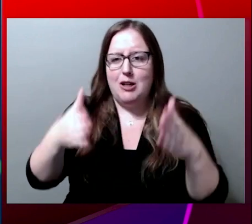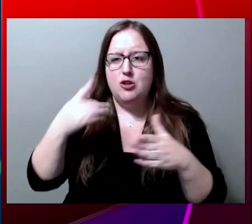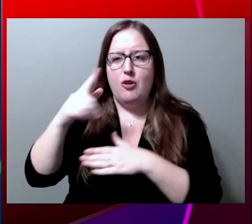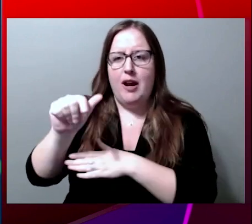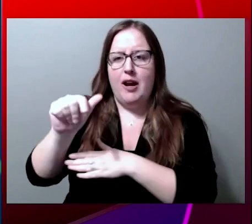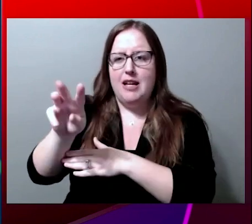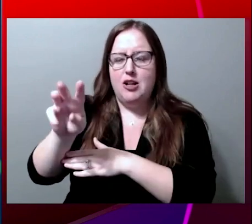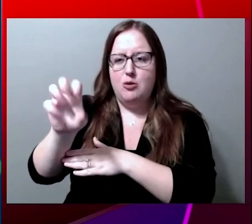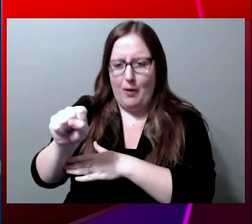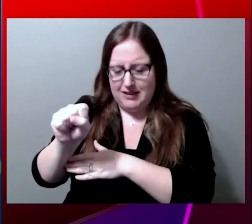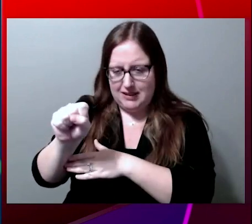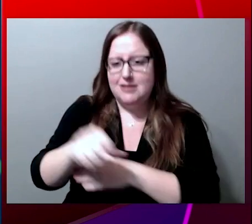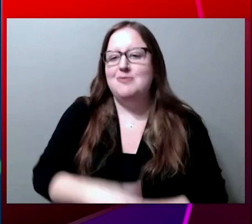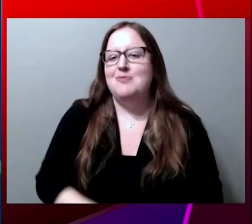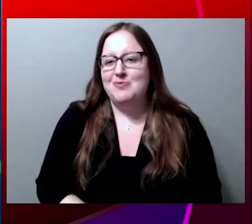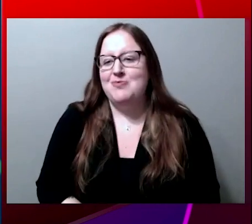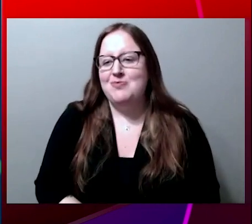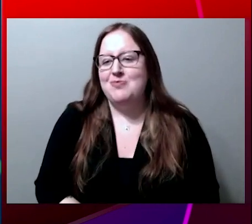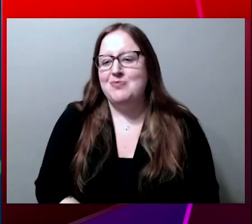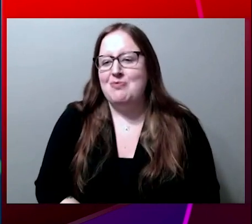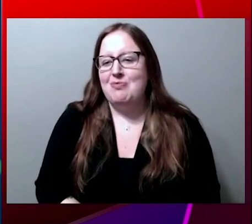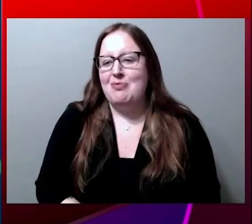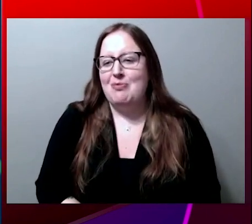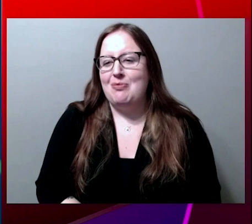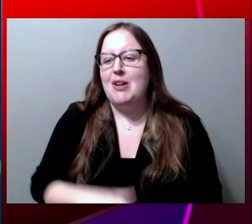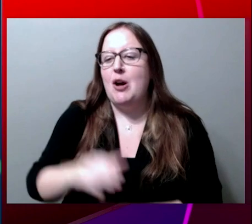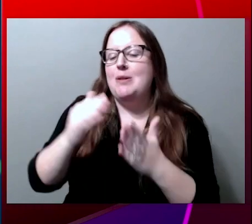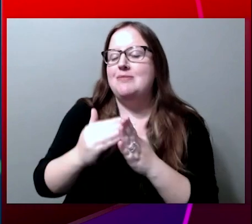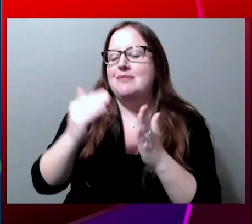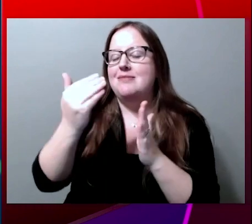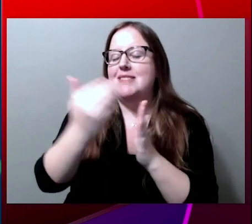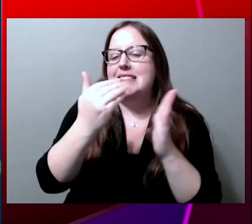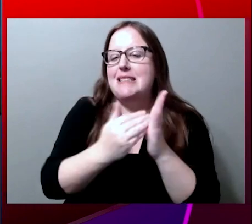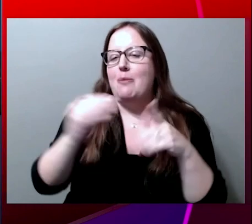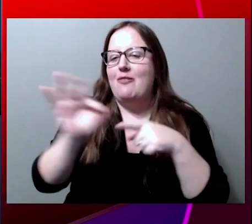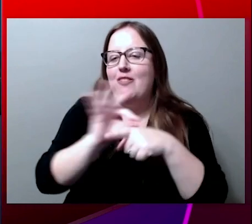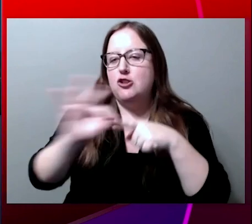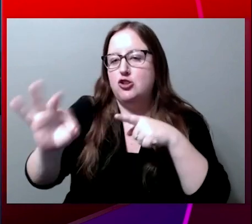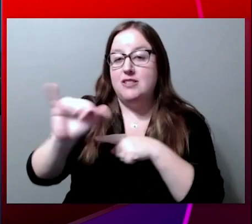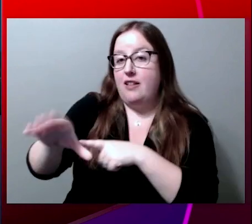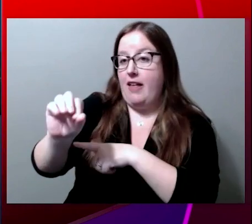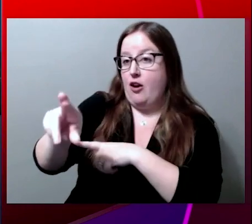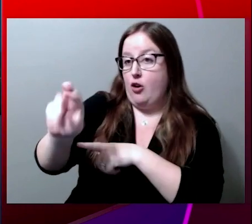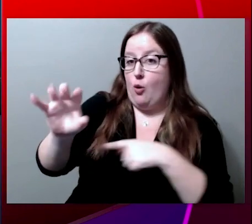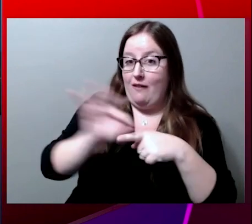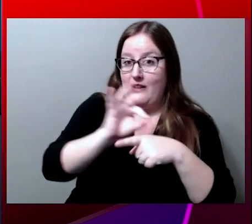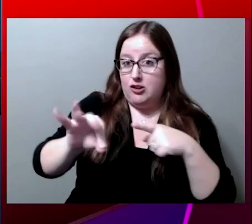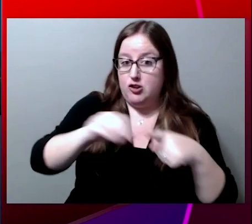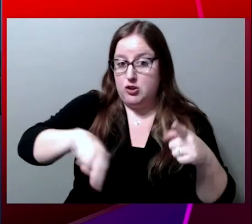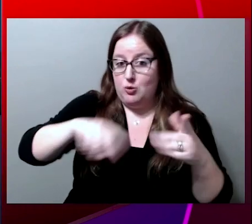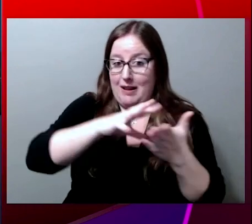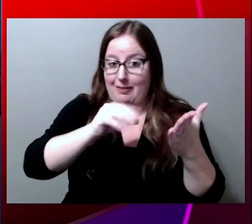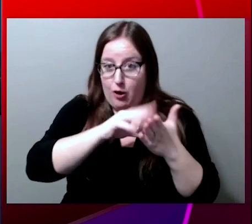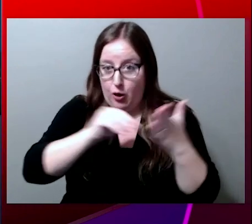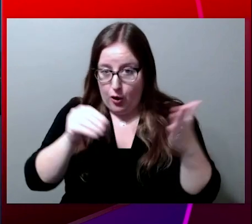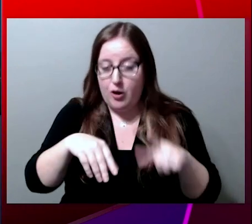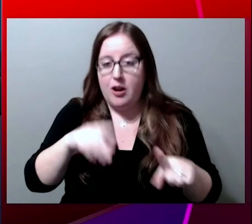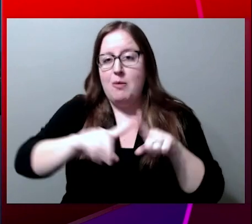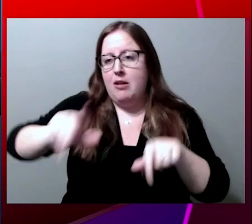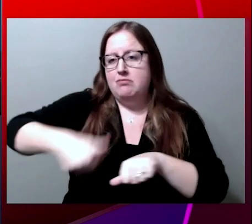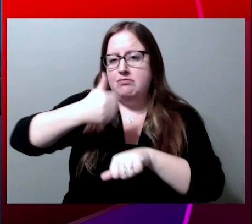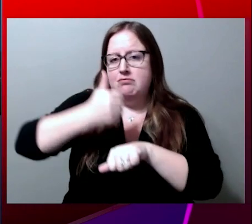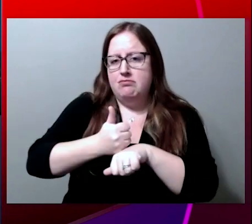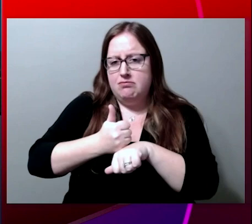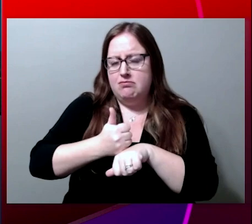Functions. Awesome. All right. So step functions is one of those kind of core functions we all learn about, but let's set the stage for our